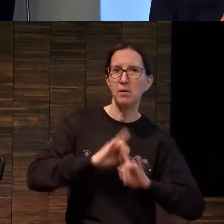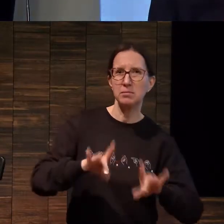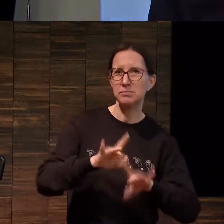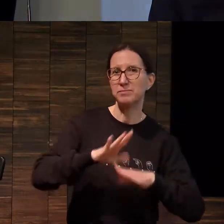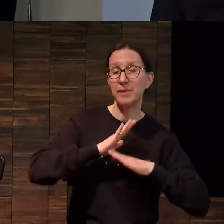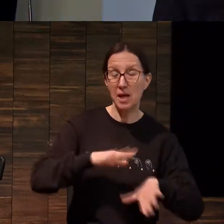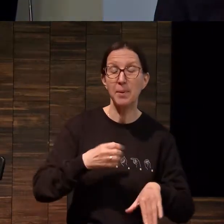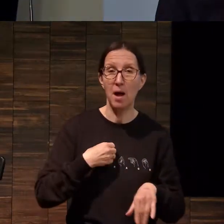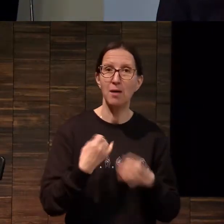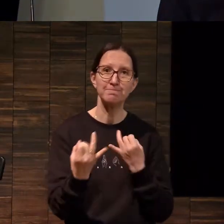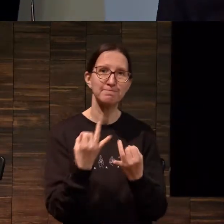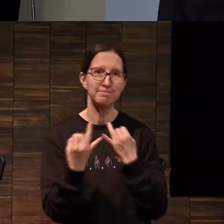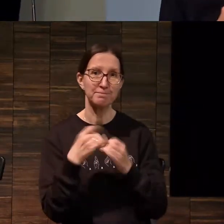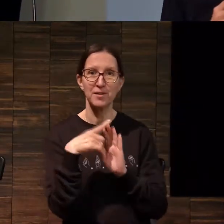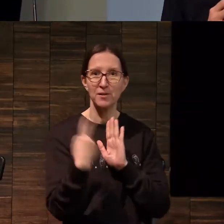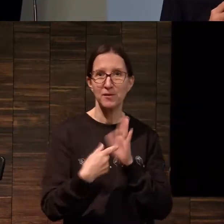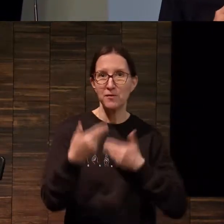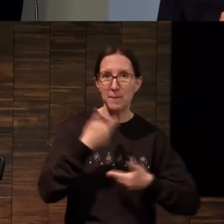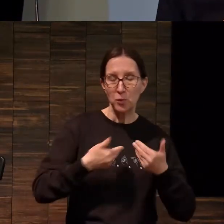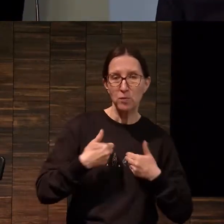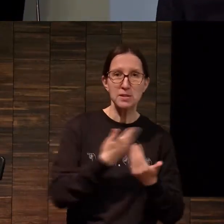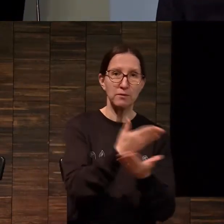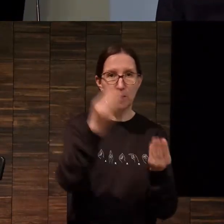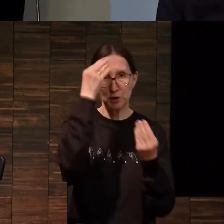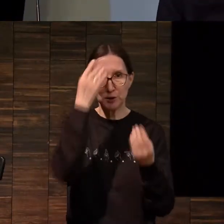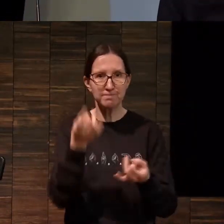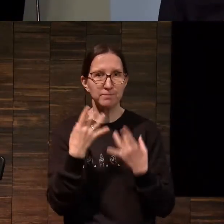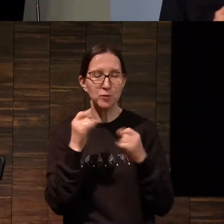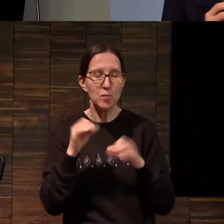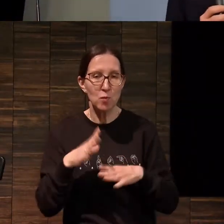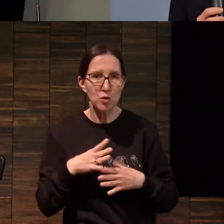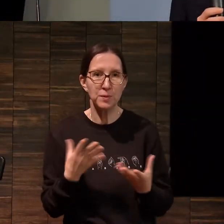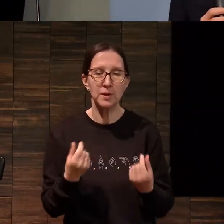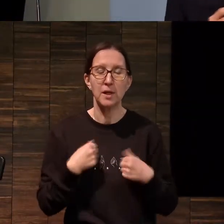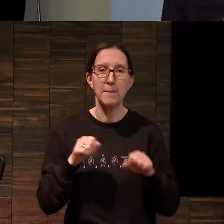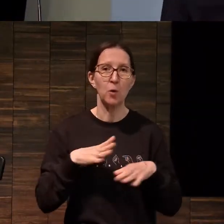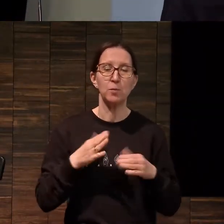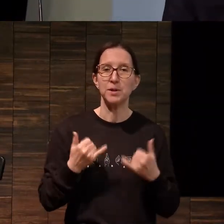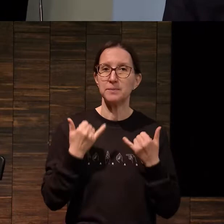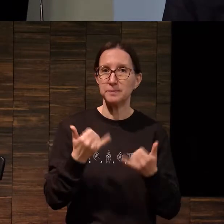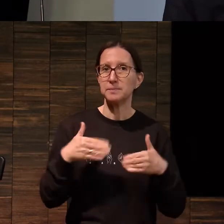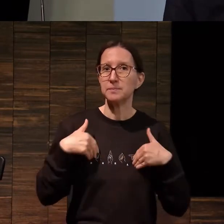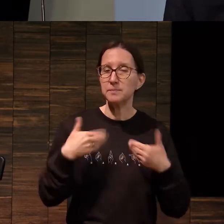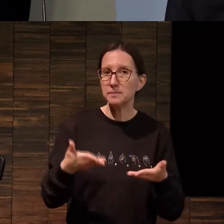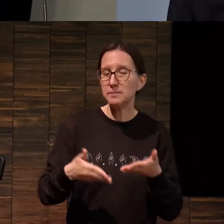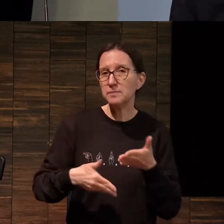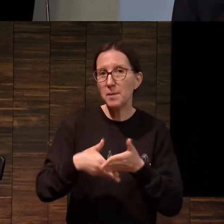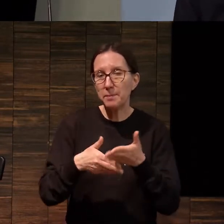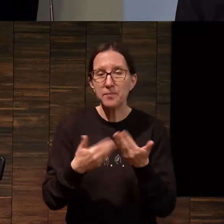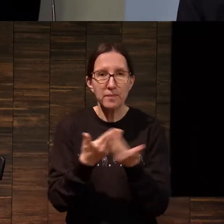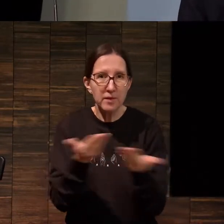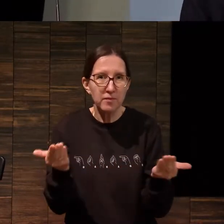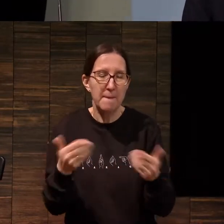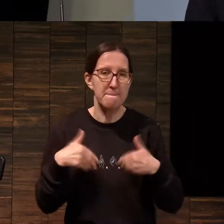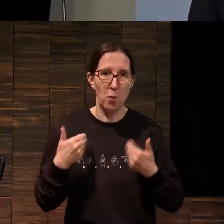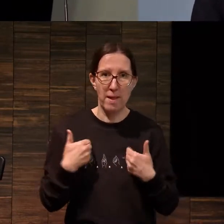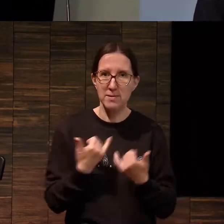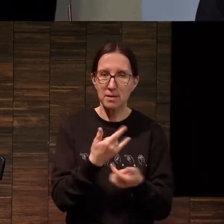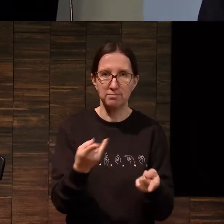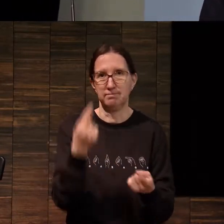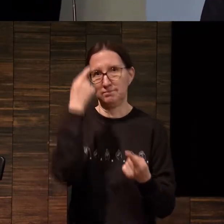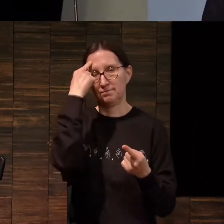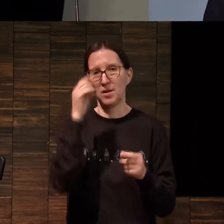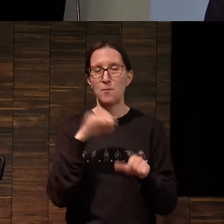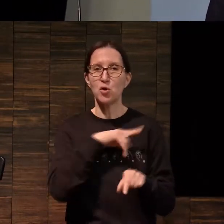main content and switch quicker to a dialogue, talking about your experience. Maybe I could